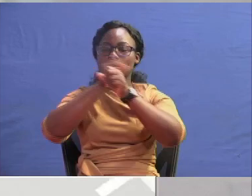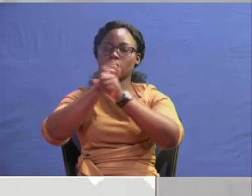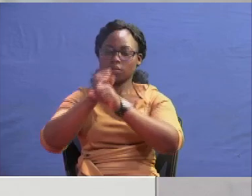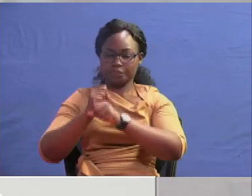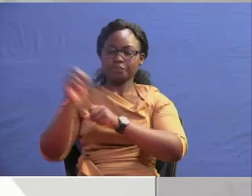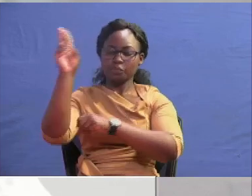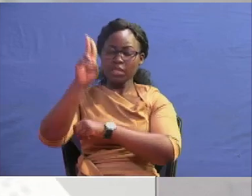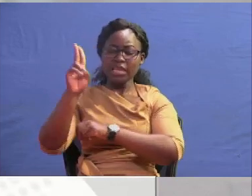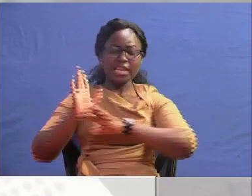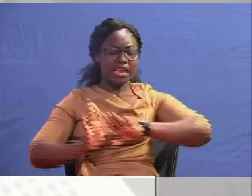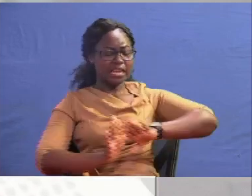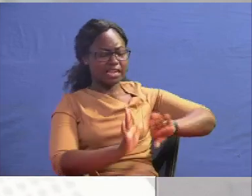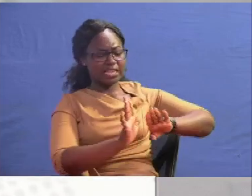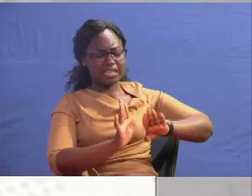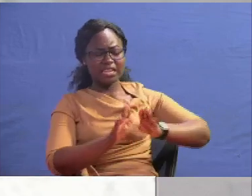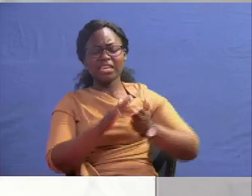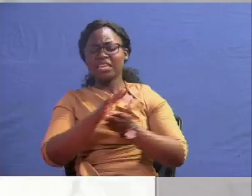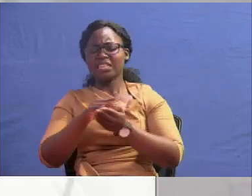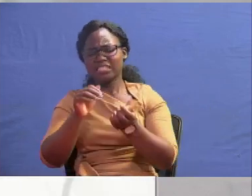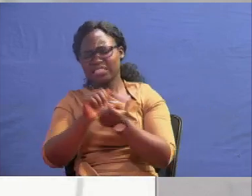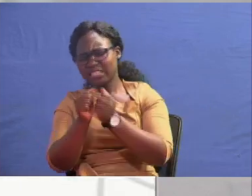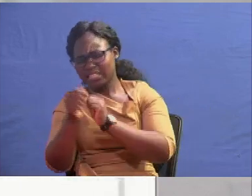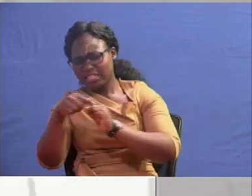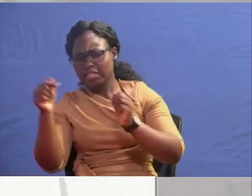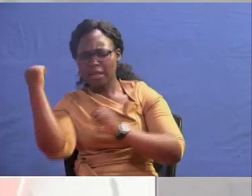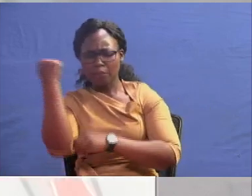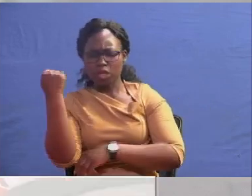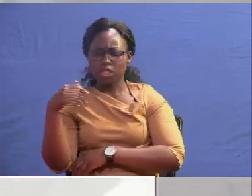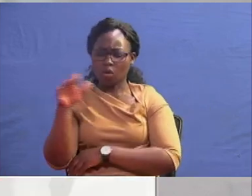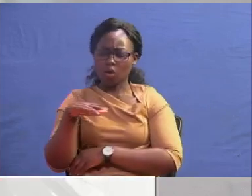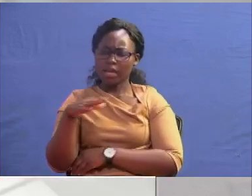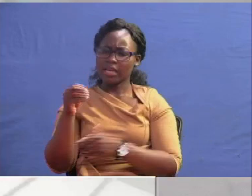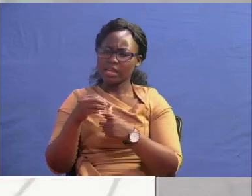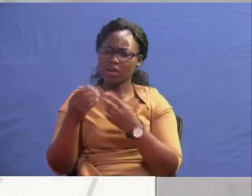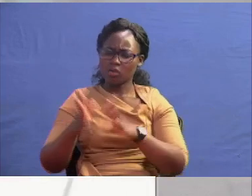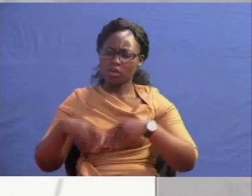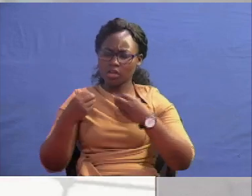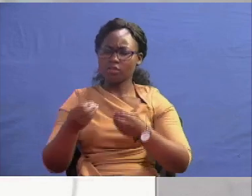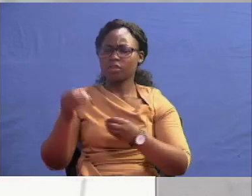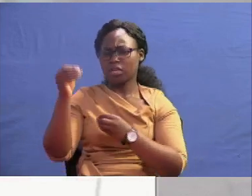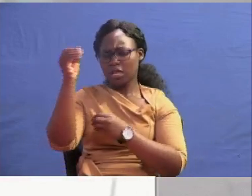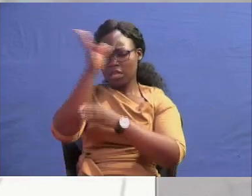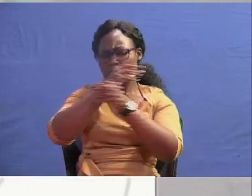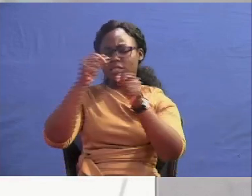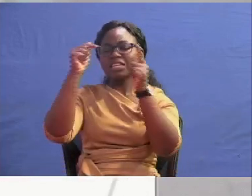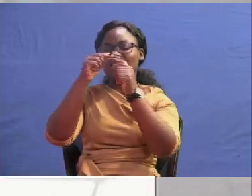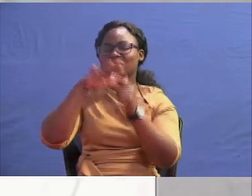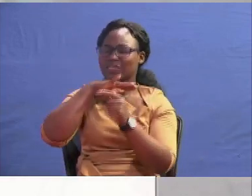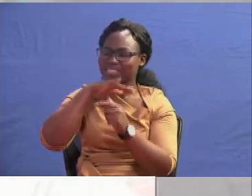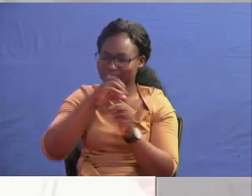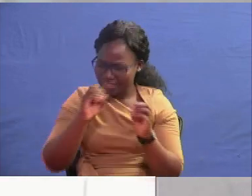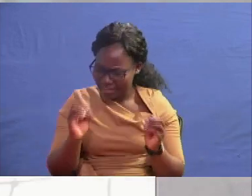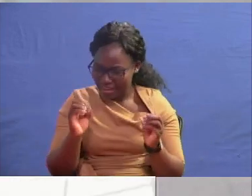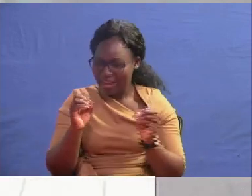return. Yes. Is it a game changer in the political space, or he did not deliver presidency to Raila Odinga? Will he make